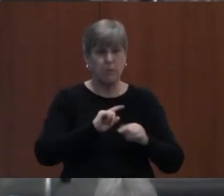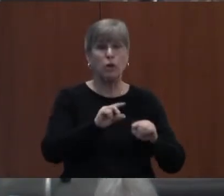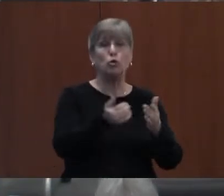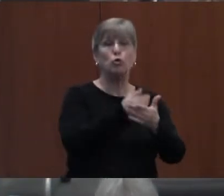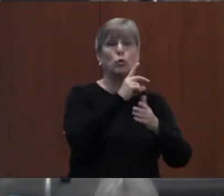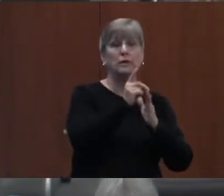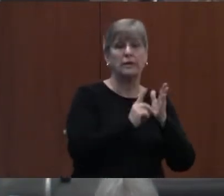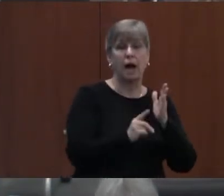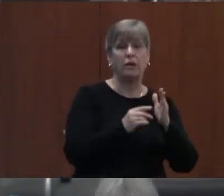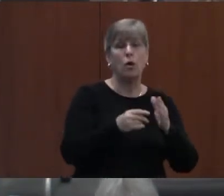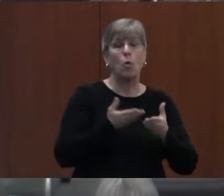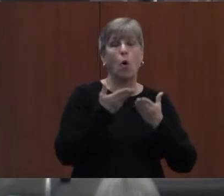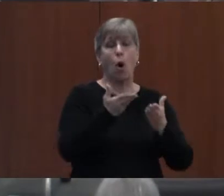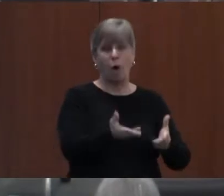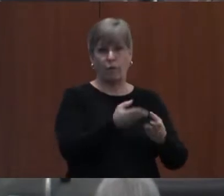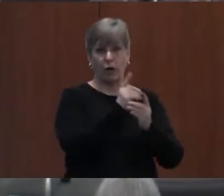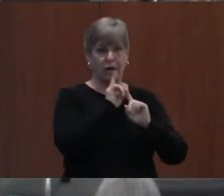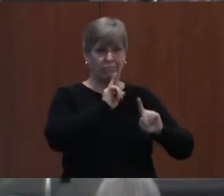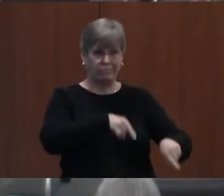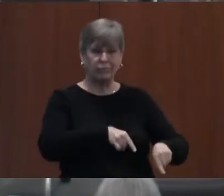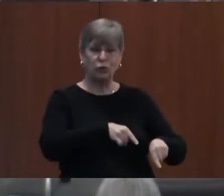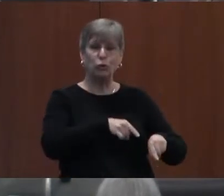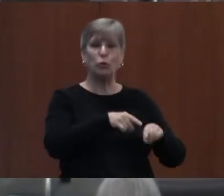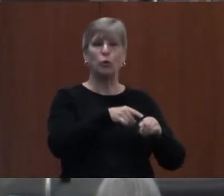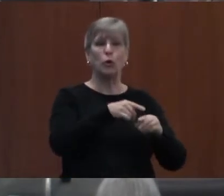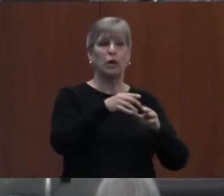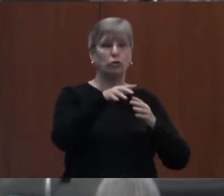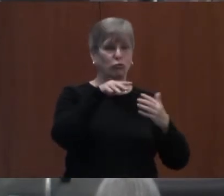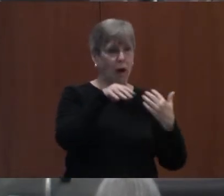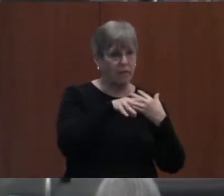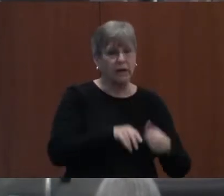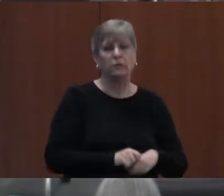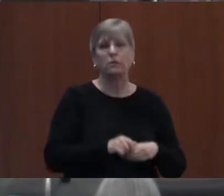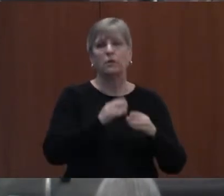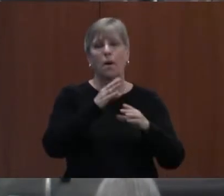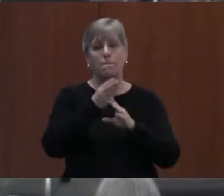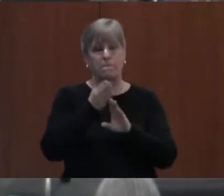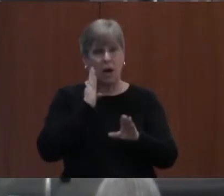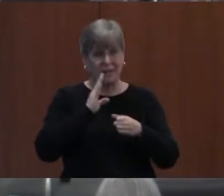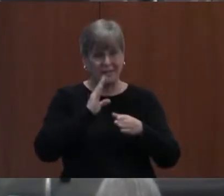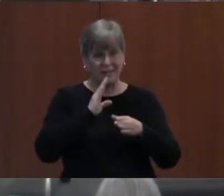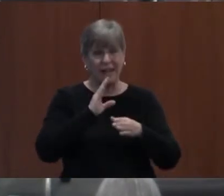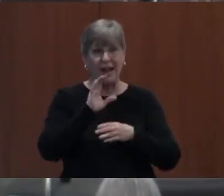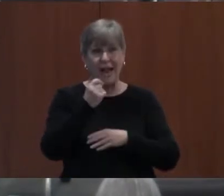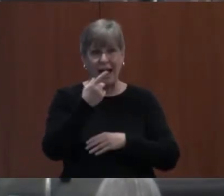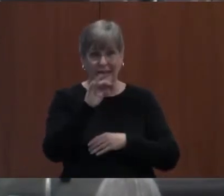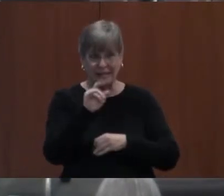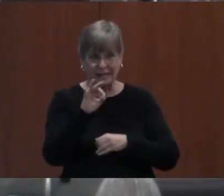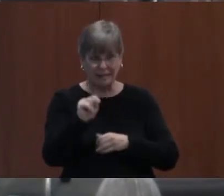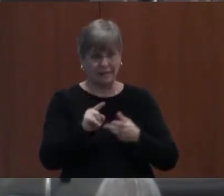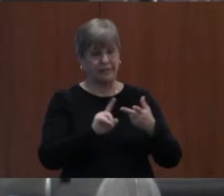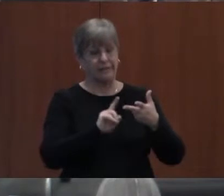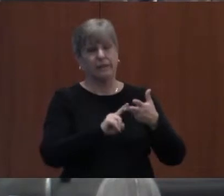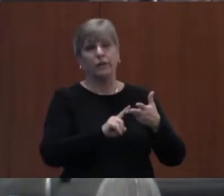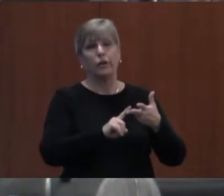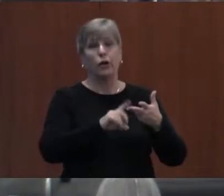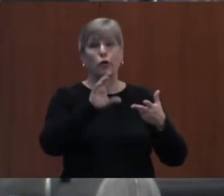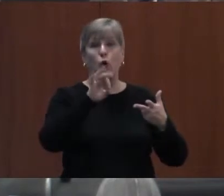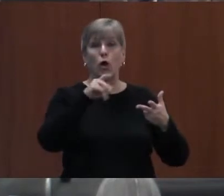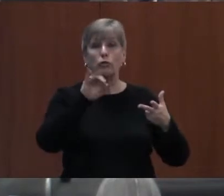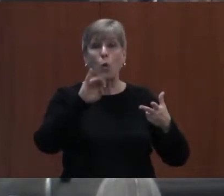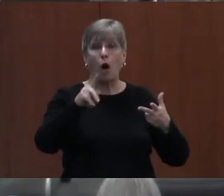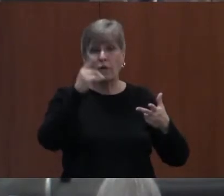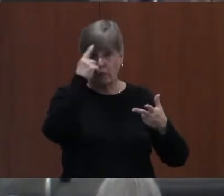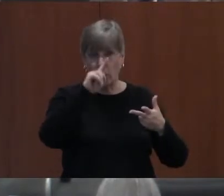us a solution to the traffic issues, the bus exit problem, getting safe crosswalks to school for the students